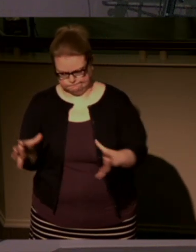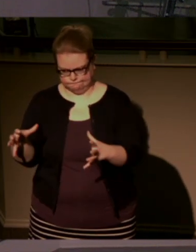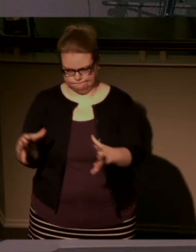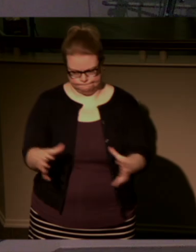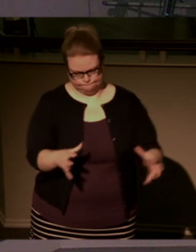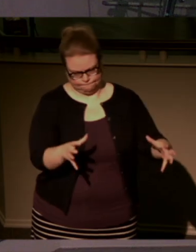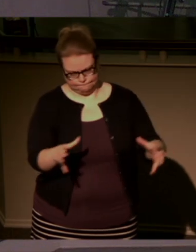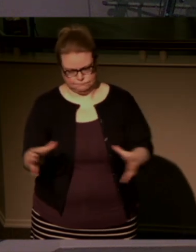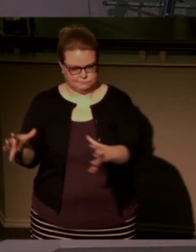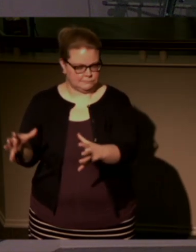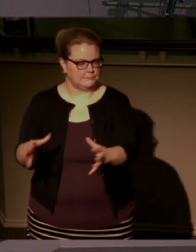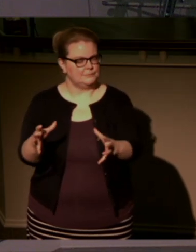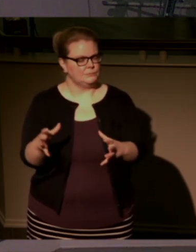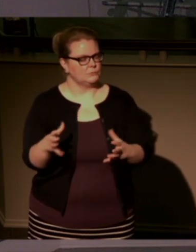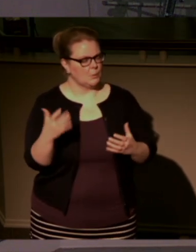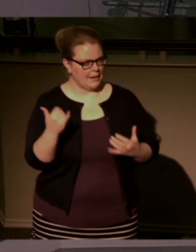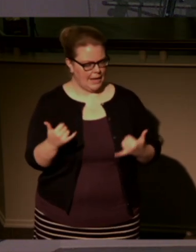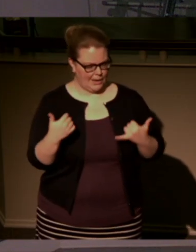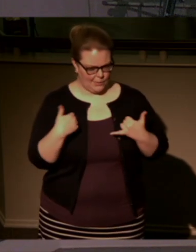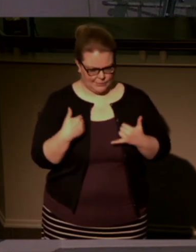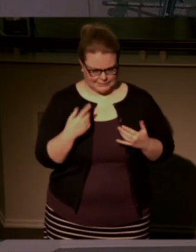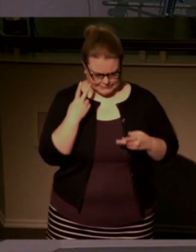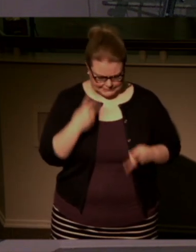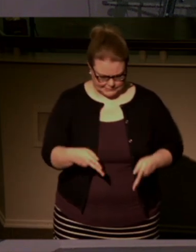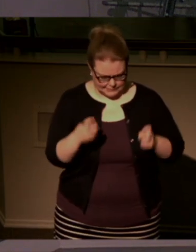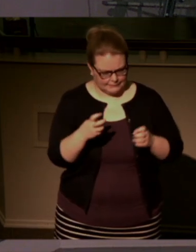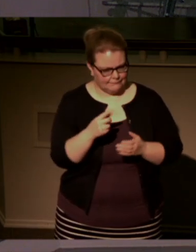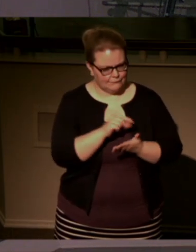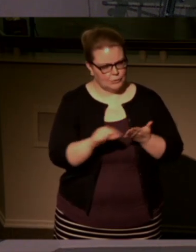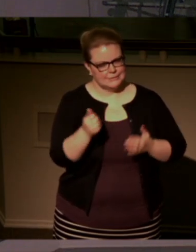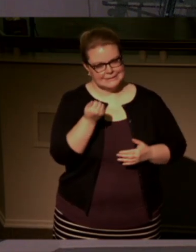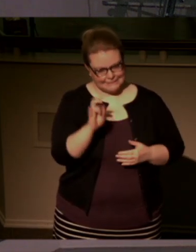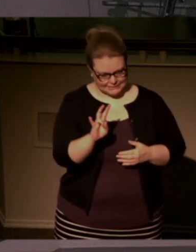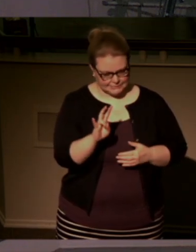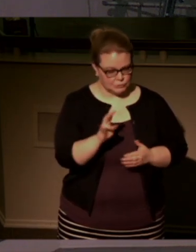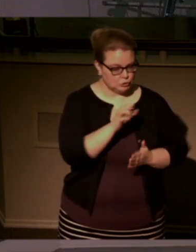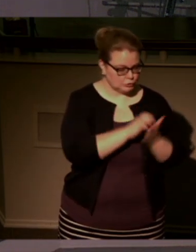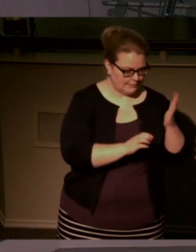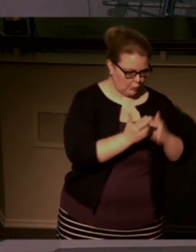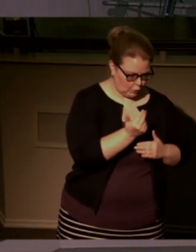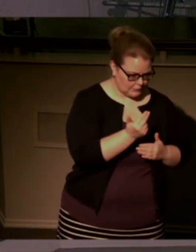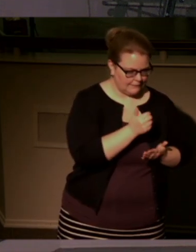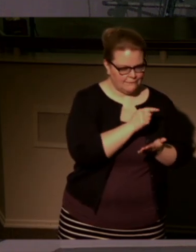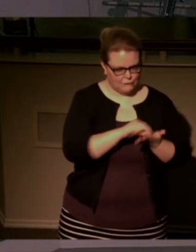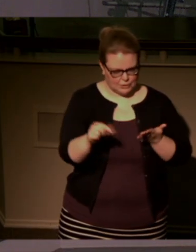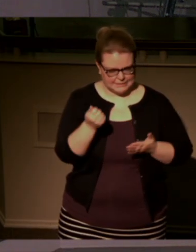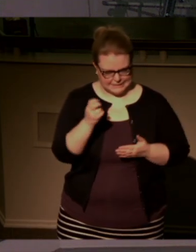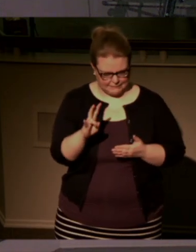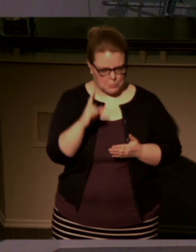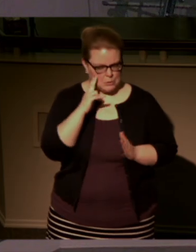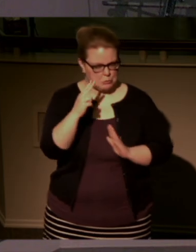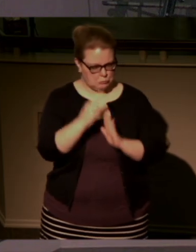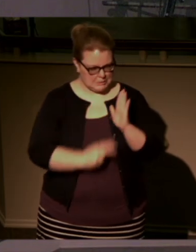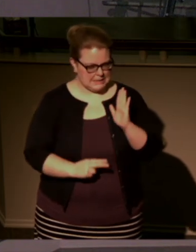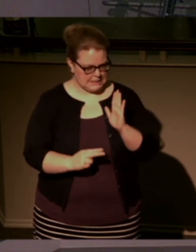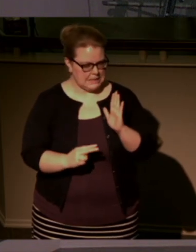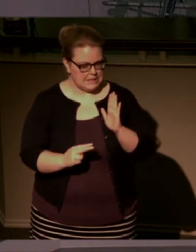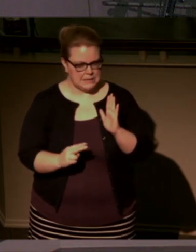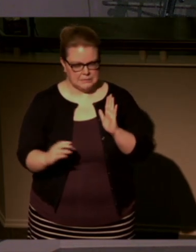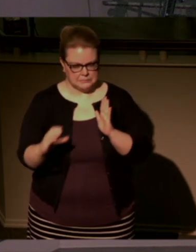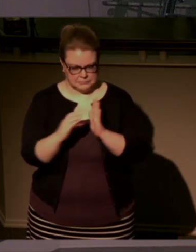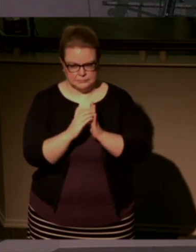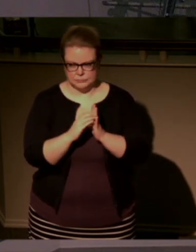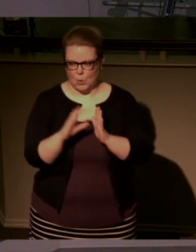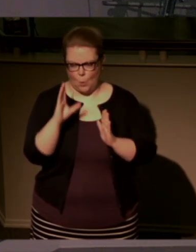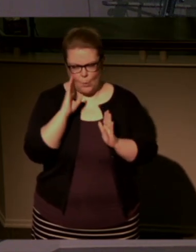And so we pick up in verse 17, chapter 13, verse 17. We're going to read a few of these verses together. Hang with me. We